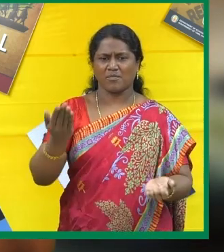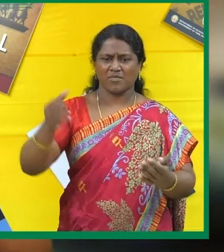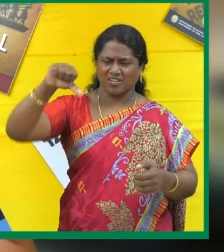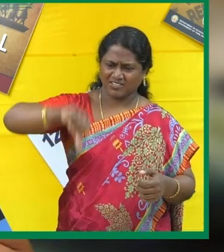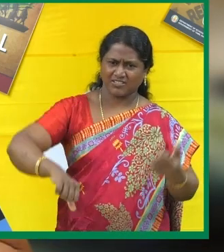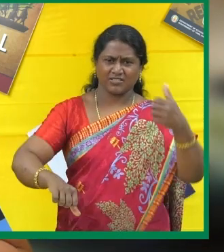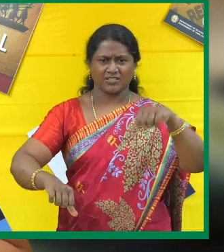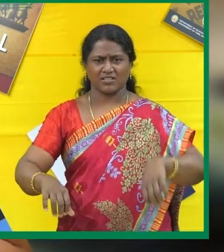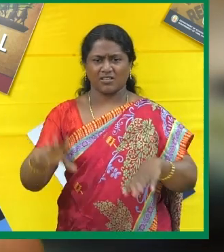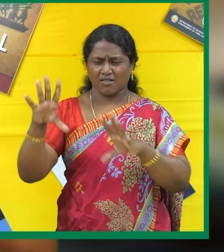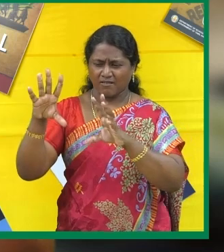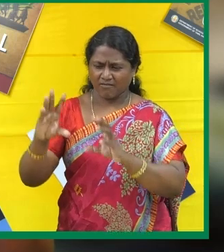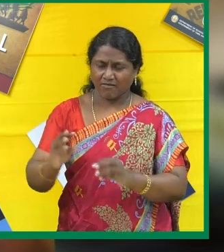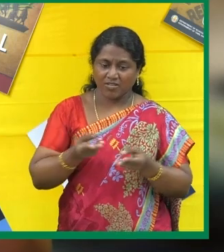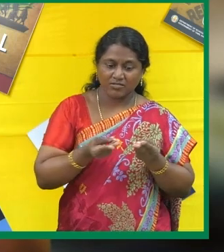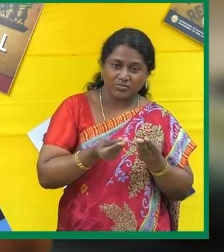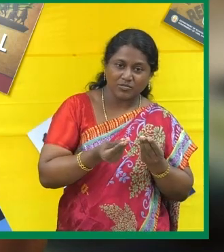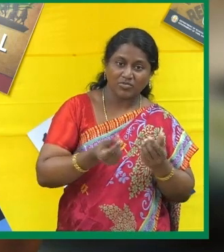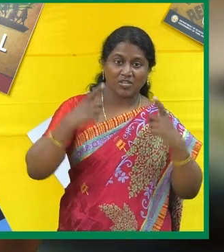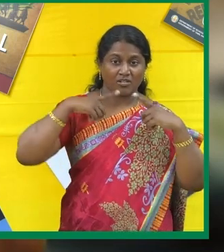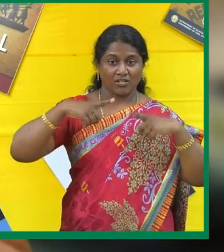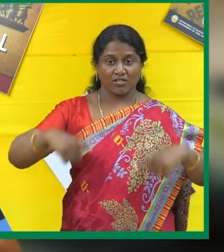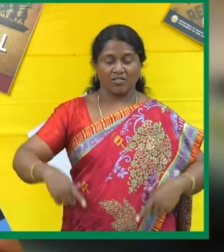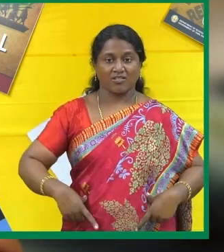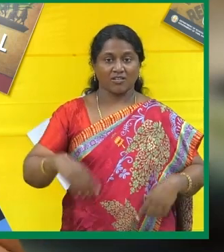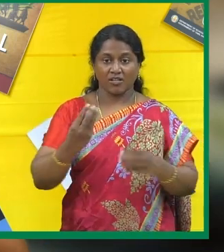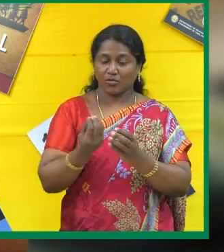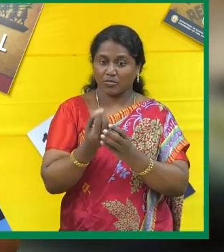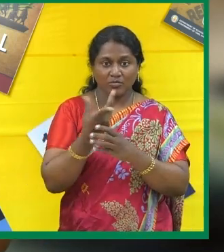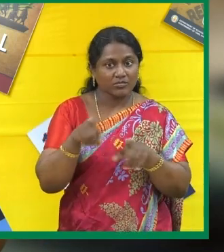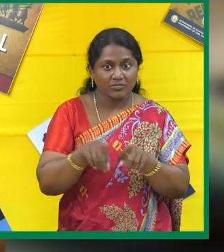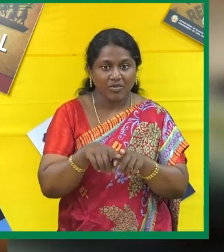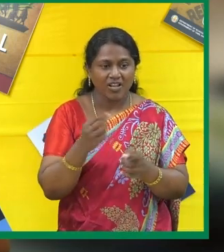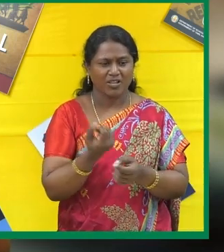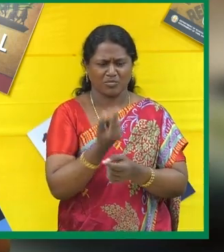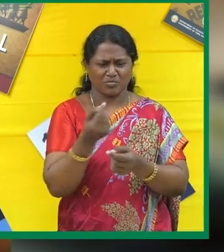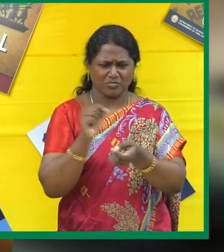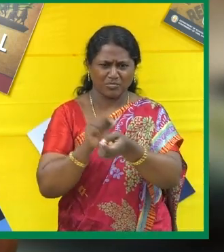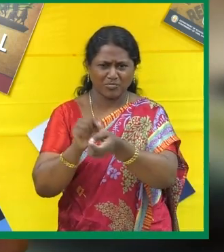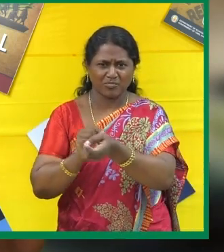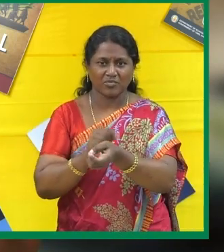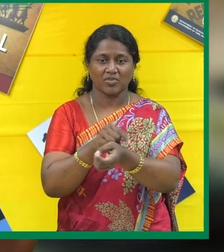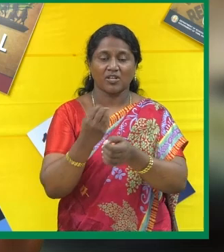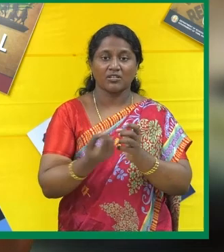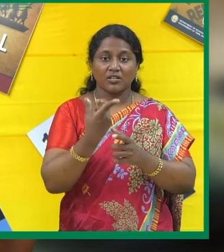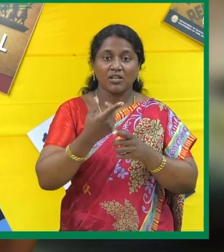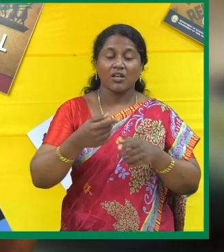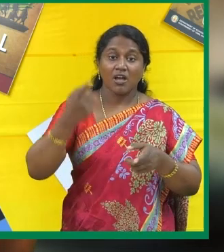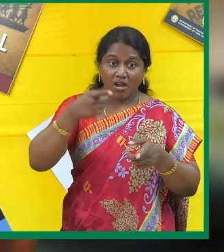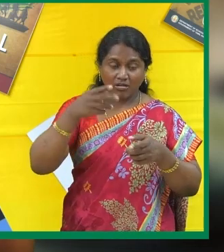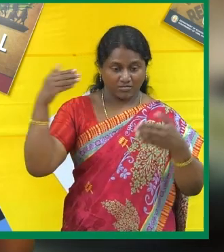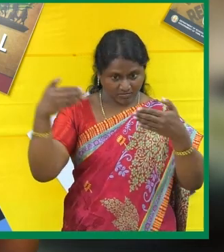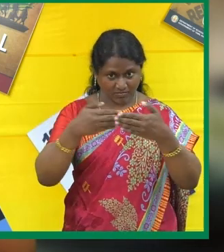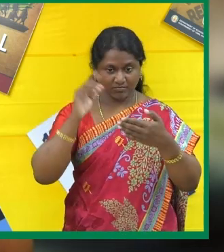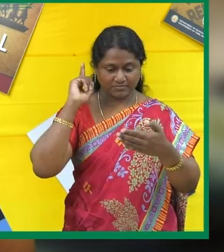rough or smooth. Life is not a bed of roses. It is full of thorns. But we have to face